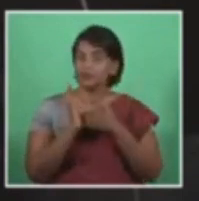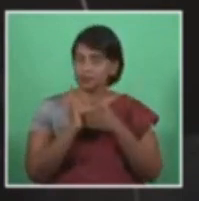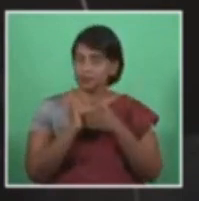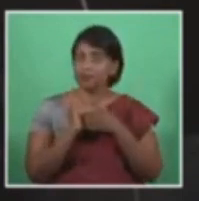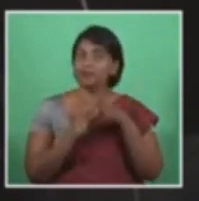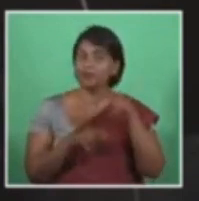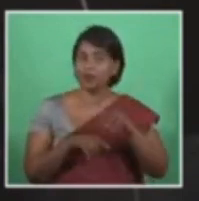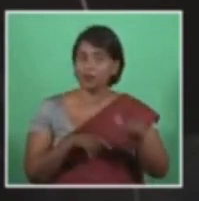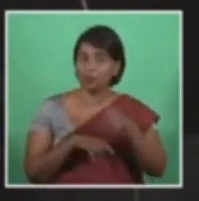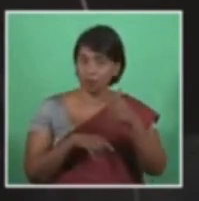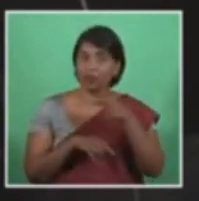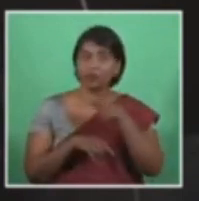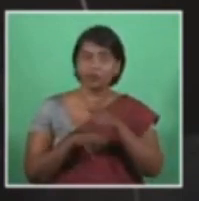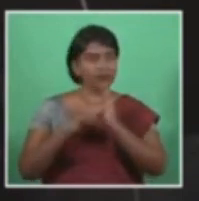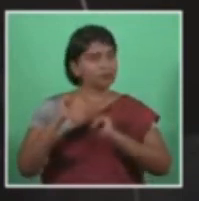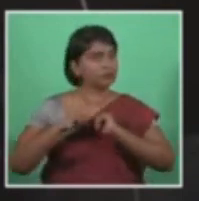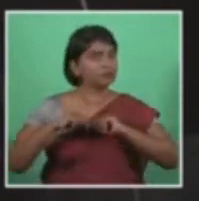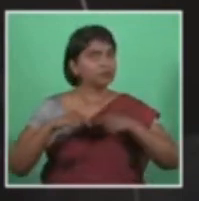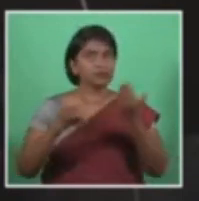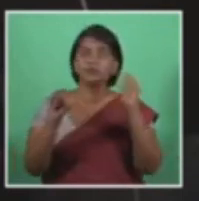model of rehabilitation that